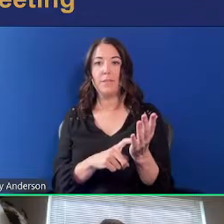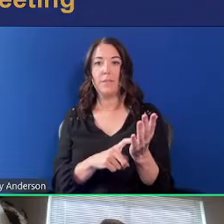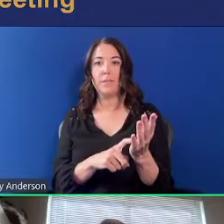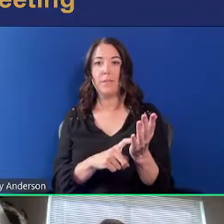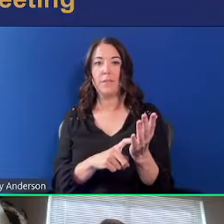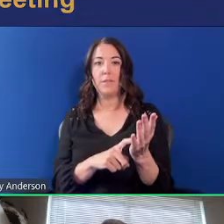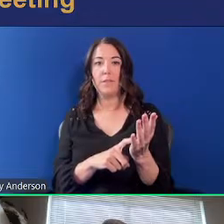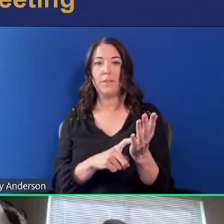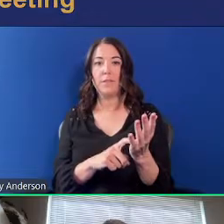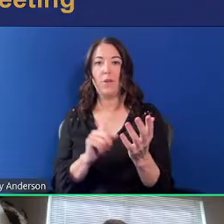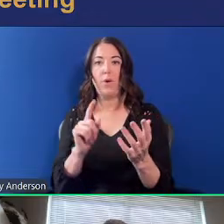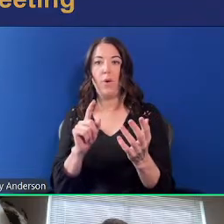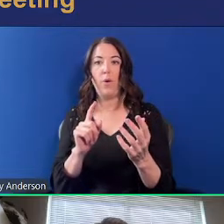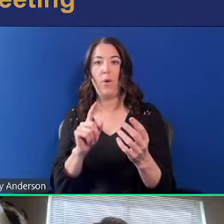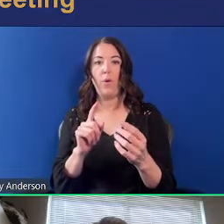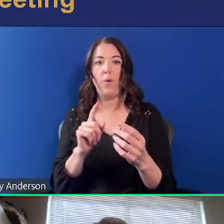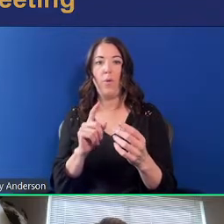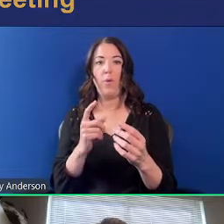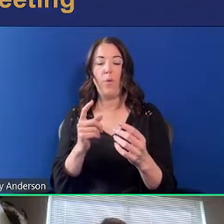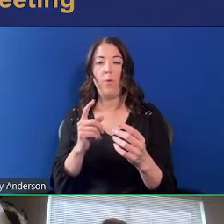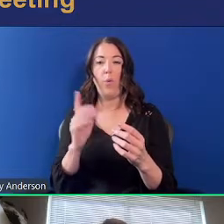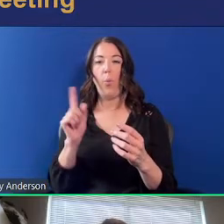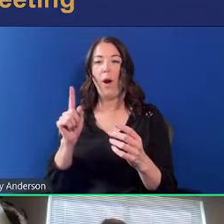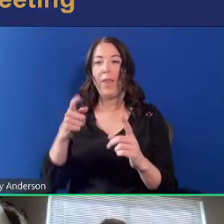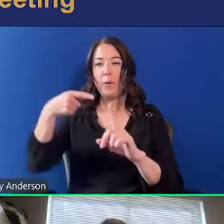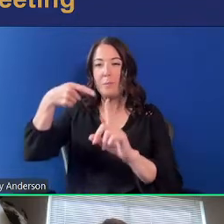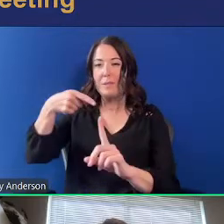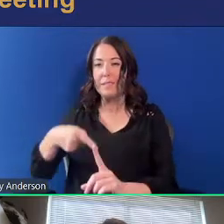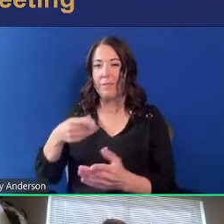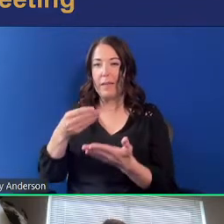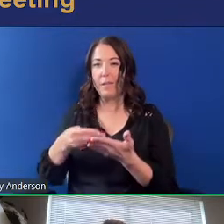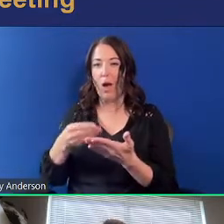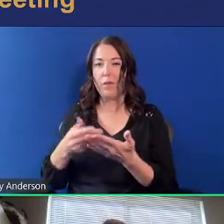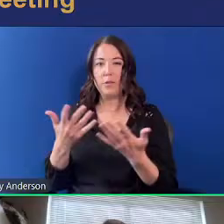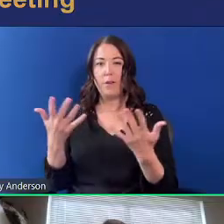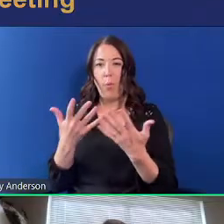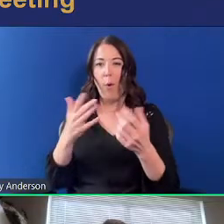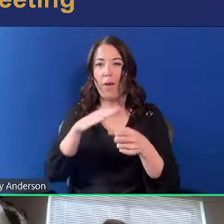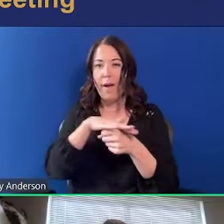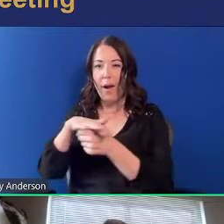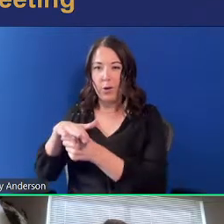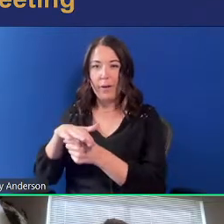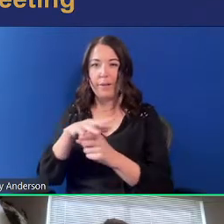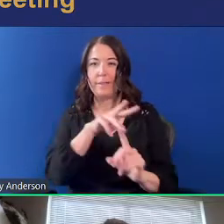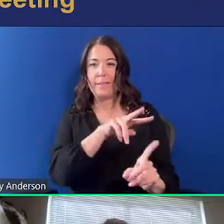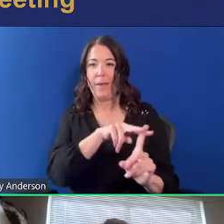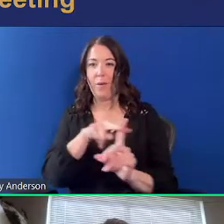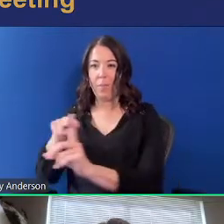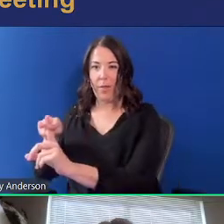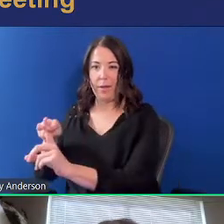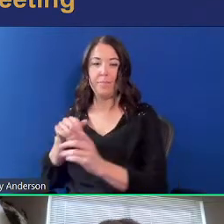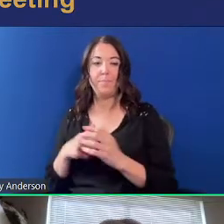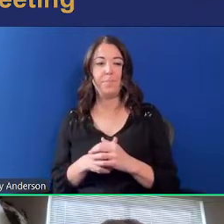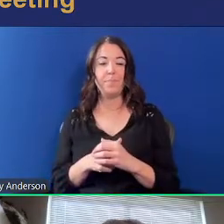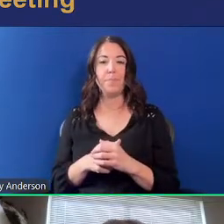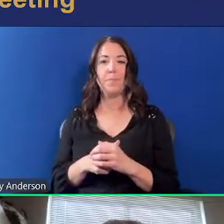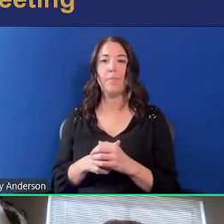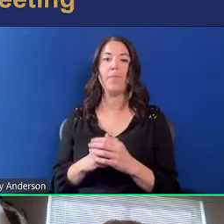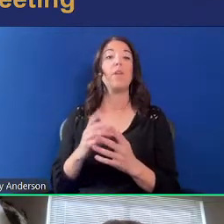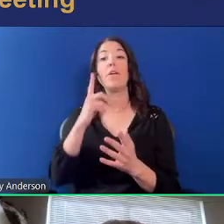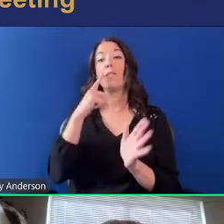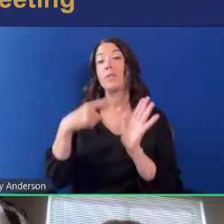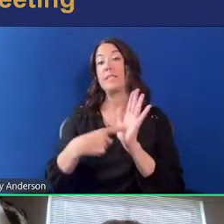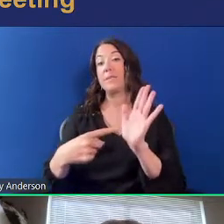where the specific dollars are being requested, what positions, what other materials. I'll use an